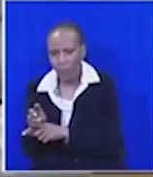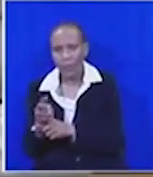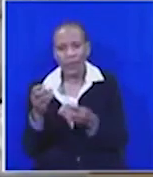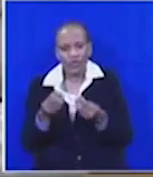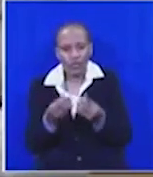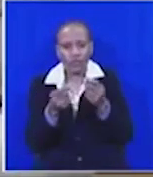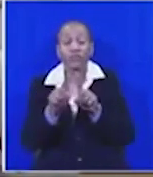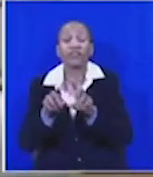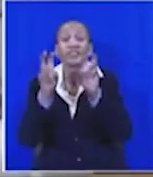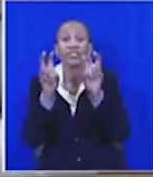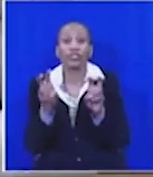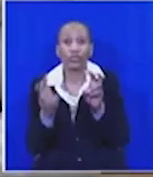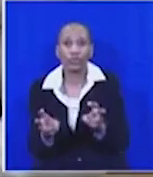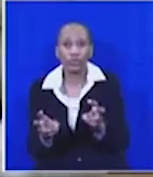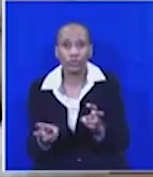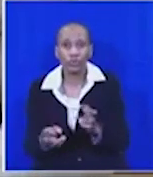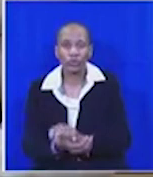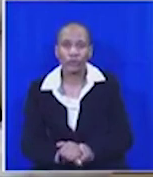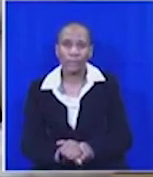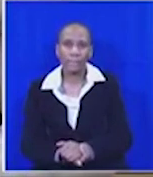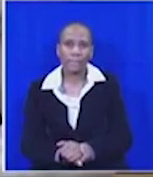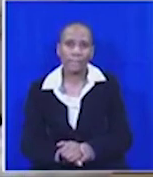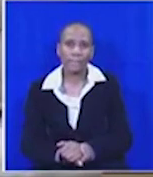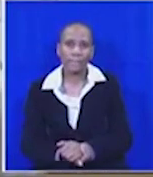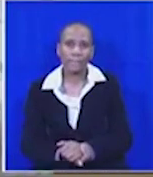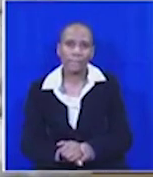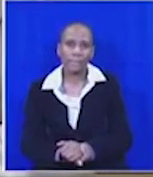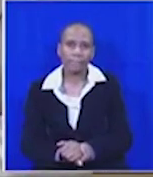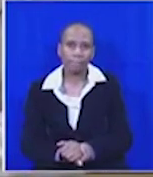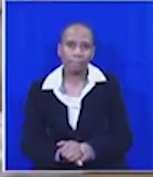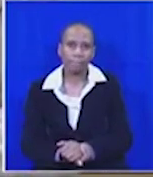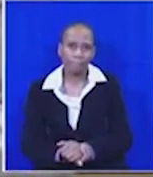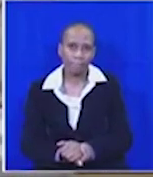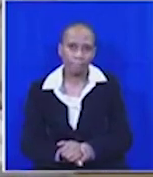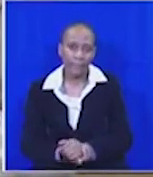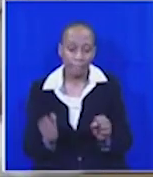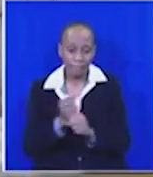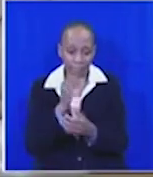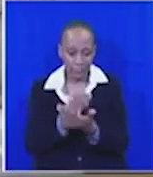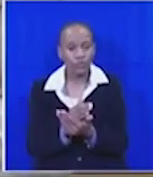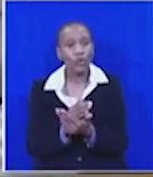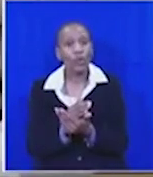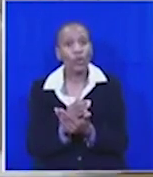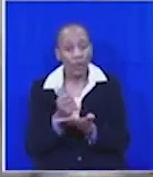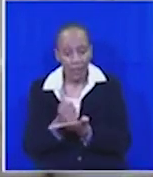are raising around the question of the creation of safe and secure environments. So thank you very much, sir.